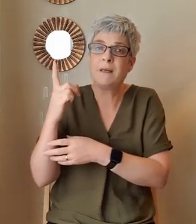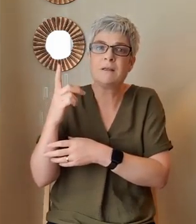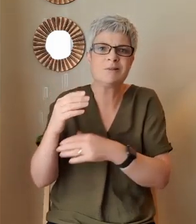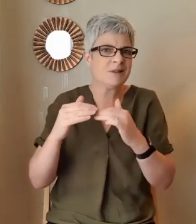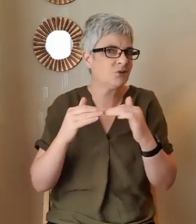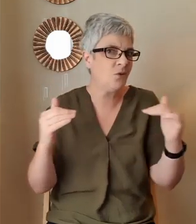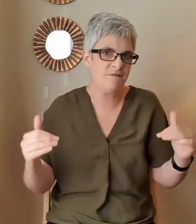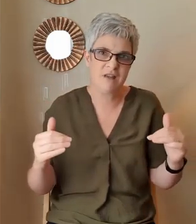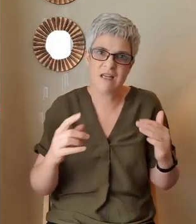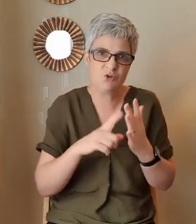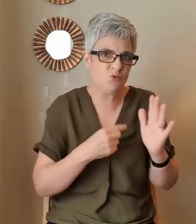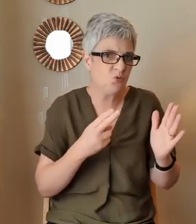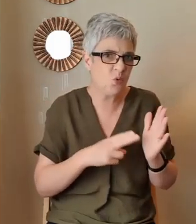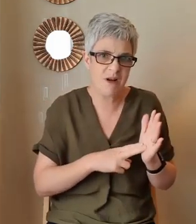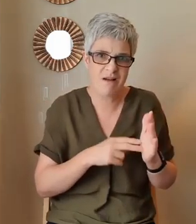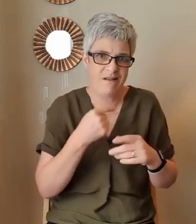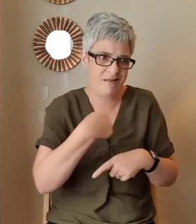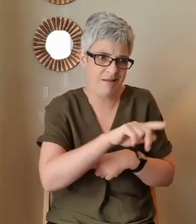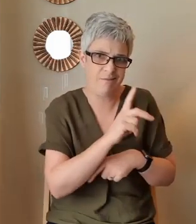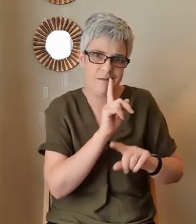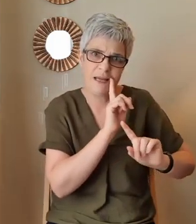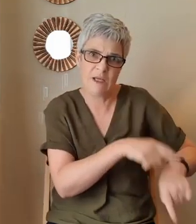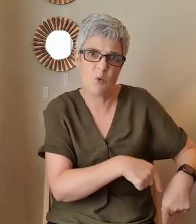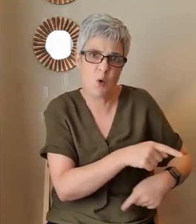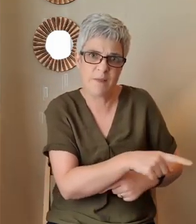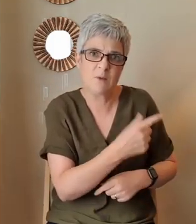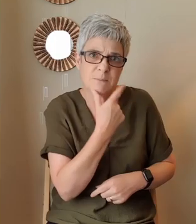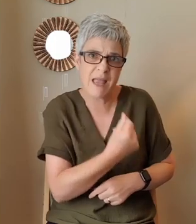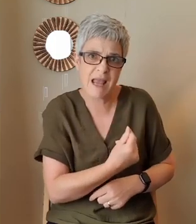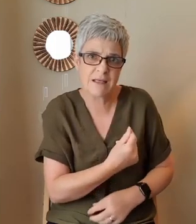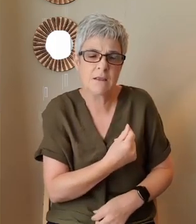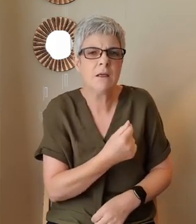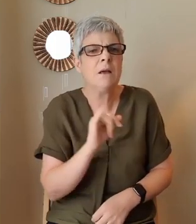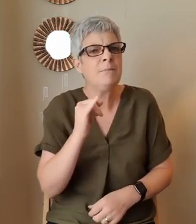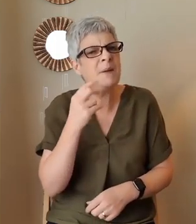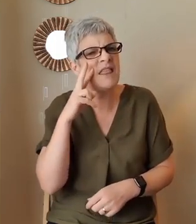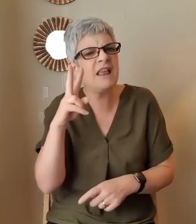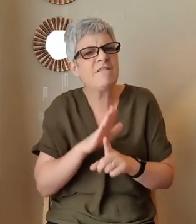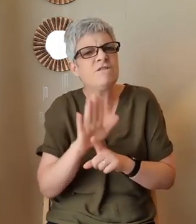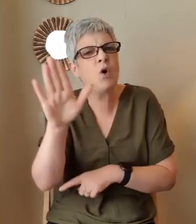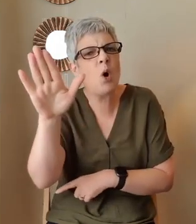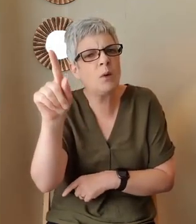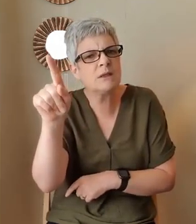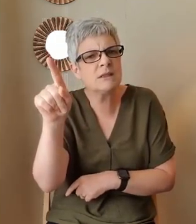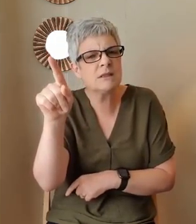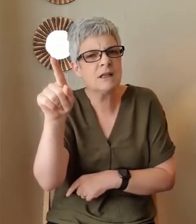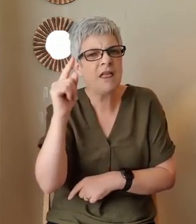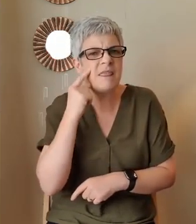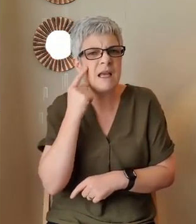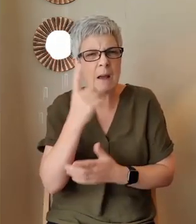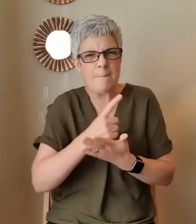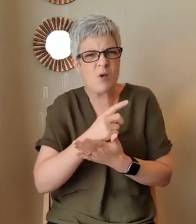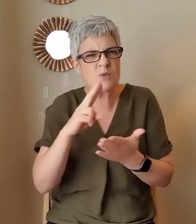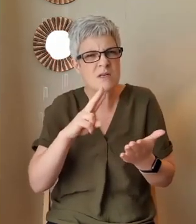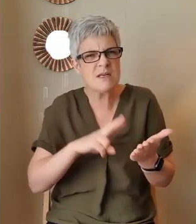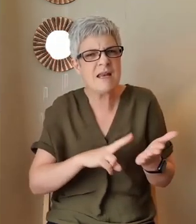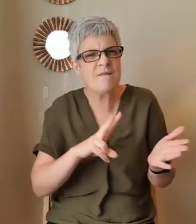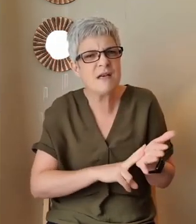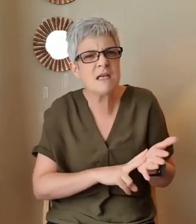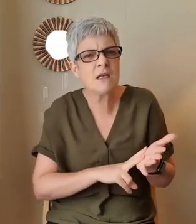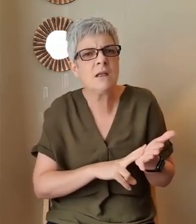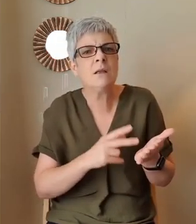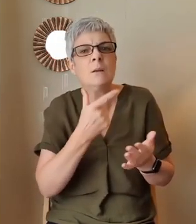So it's a bit unfair for Jonah to write these guys off. Maybe he's thinking forward. Maybe he's thinking forward to the people of Nineveh, the people